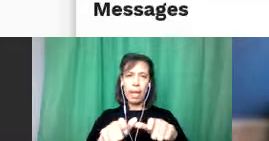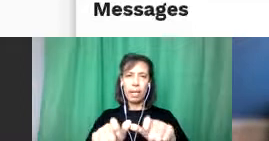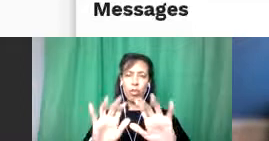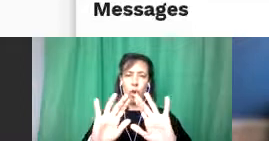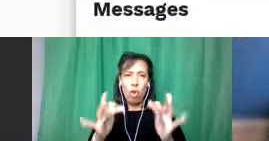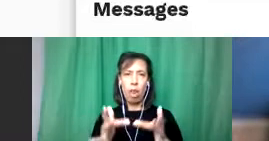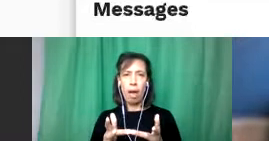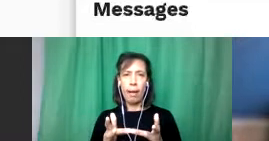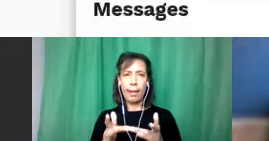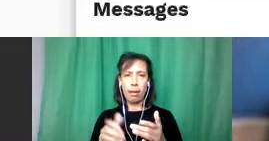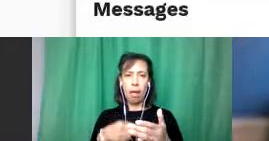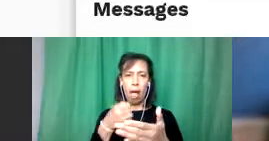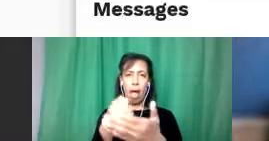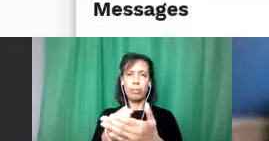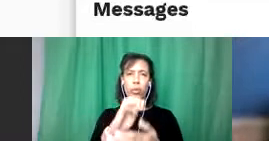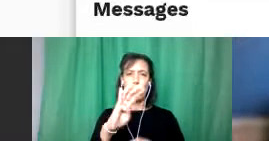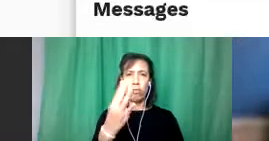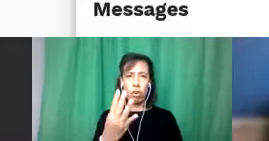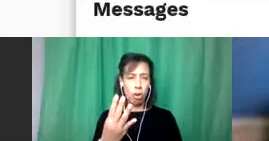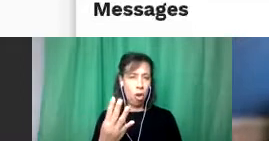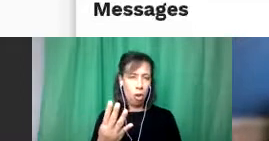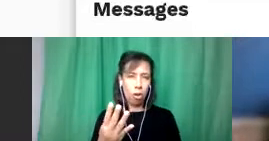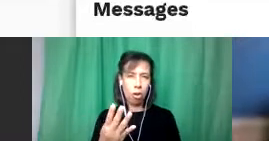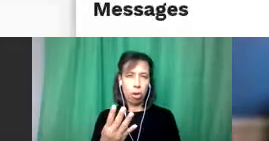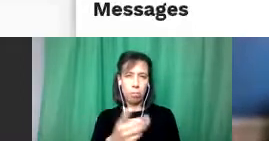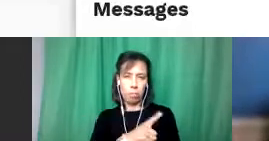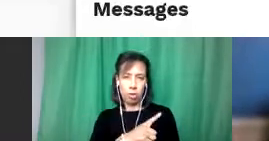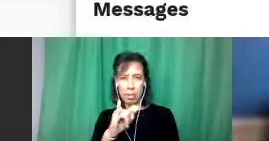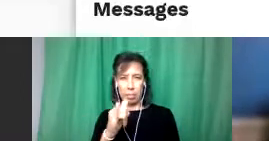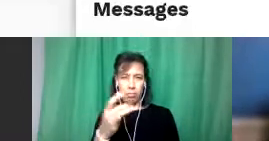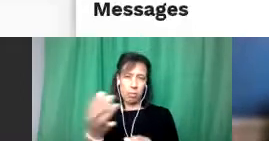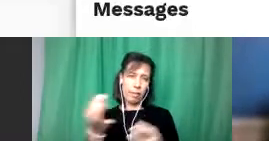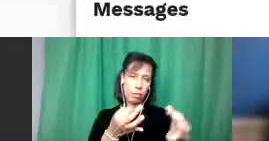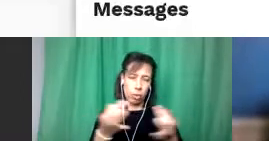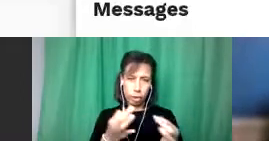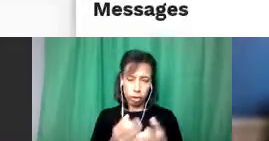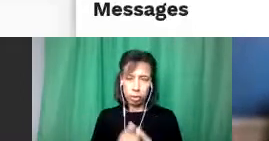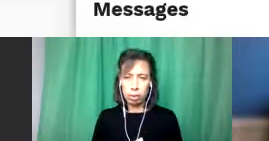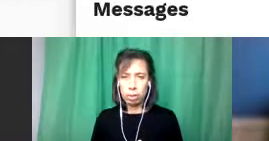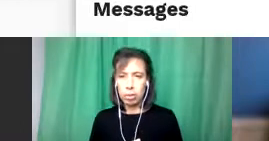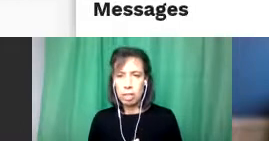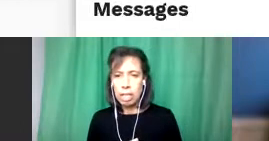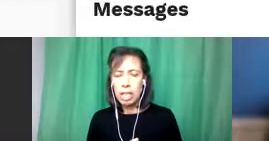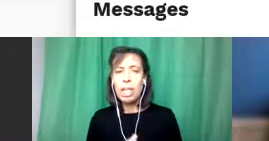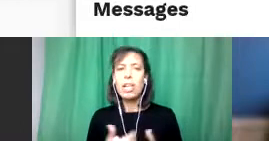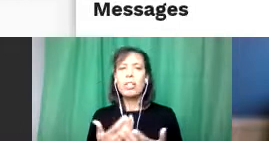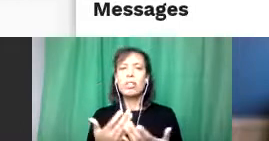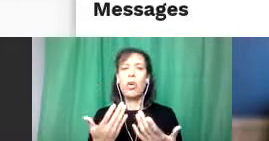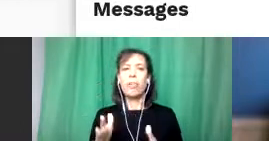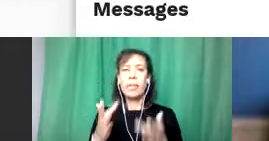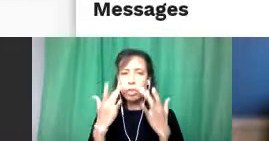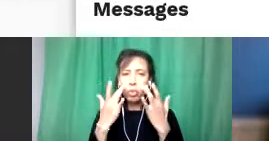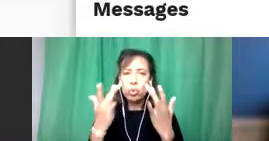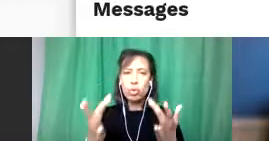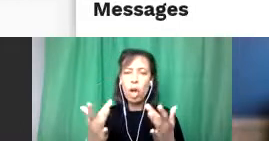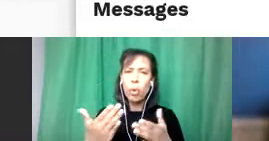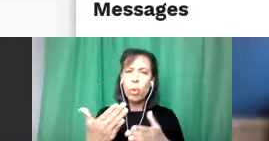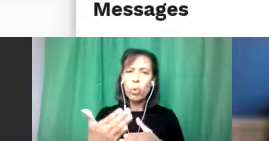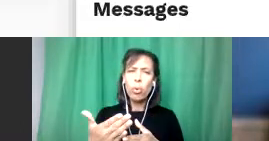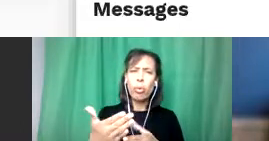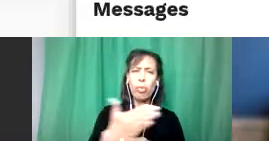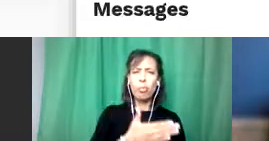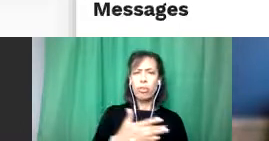questions that you want to ask me. We shared a bit of the pre-live session activities, so I've showed you the pen portraits. I think that's